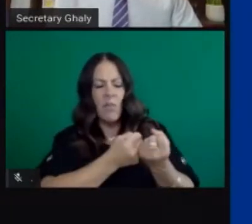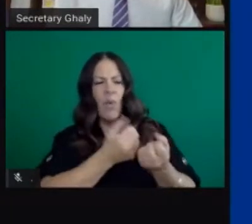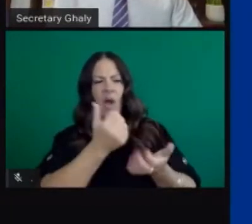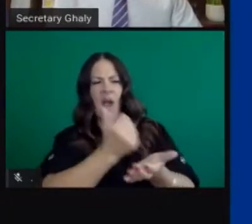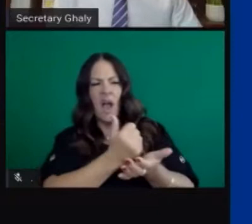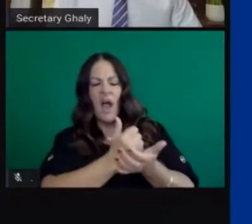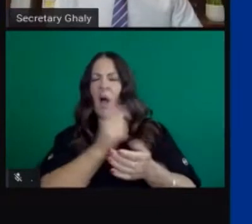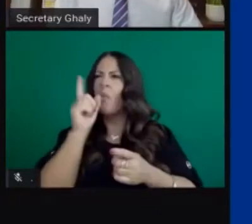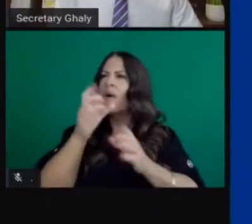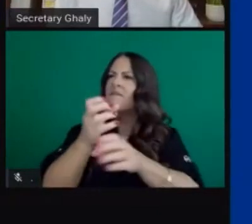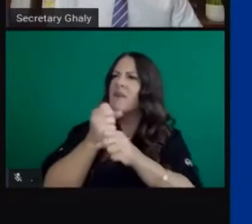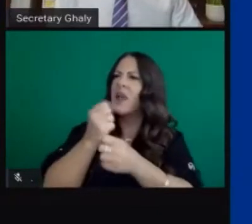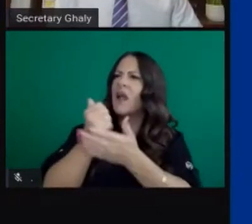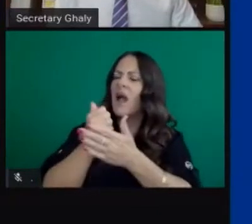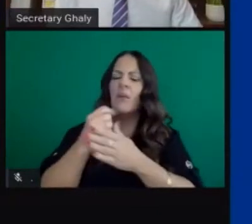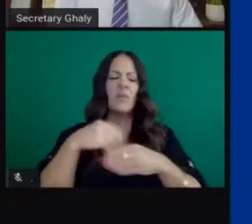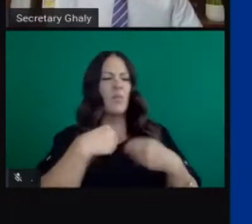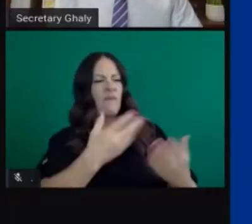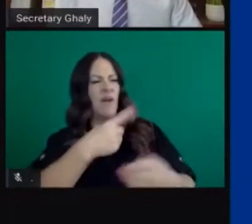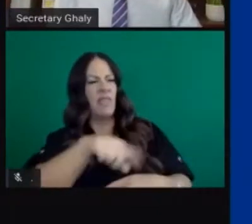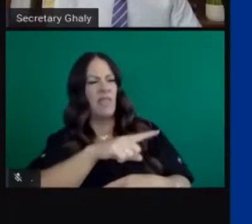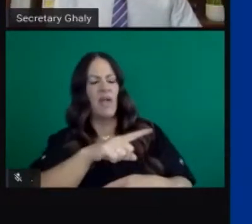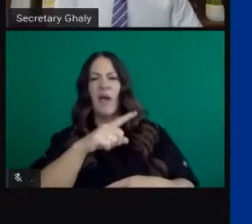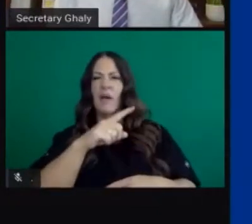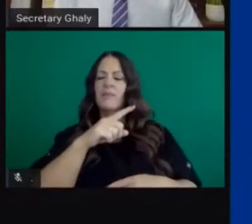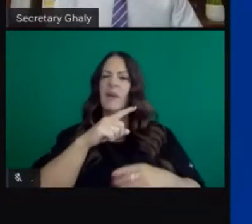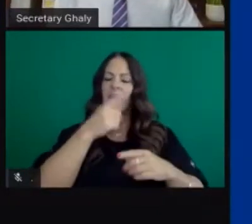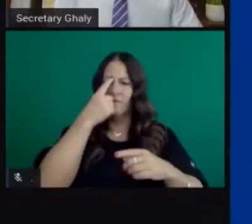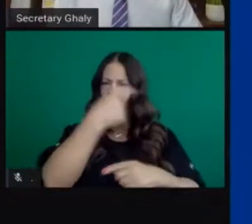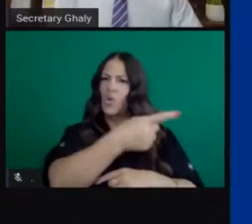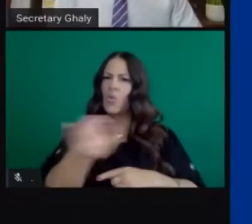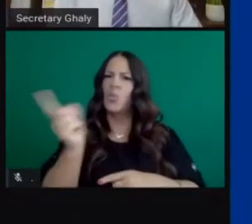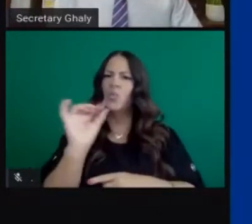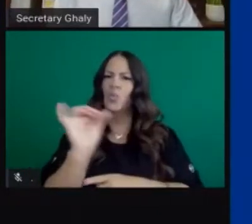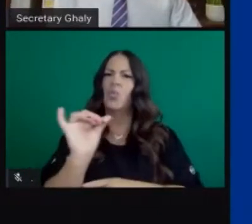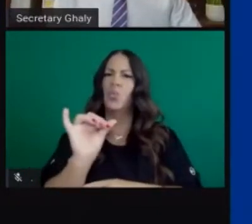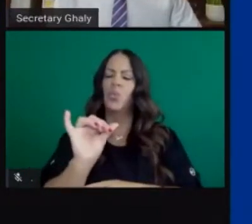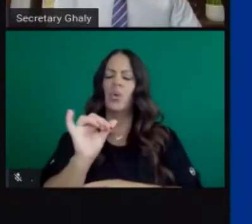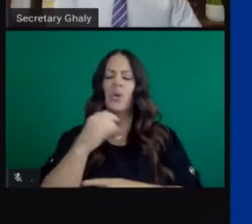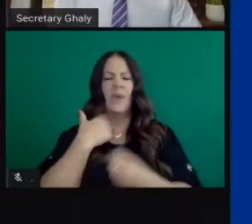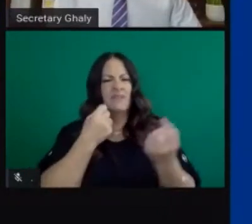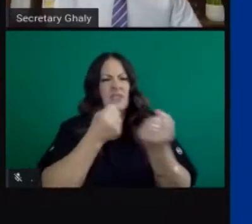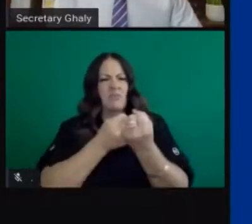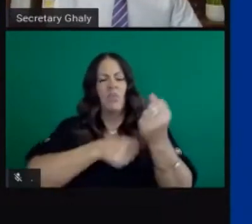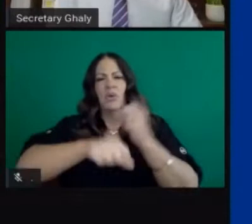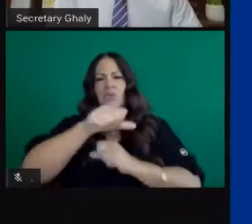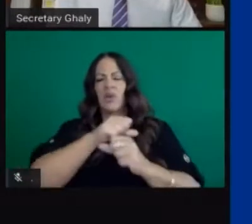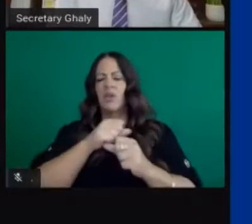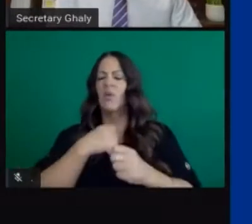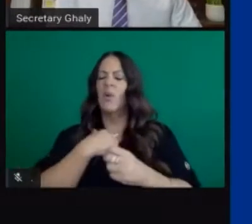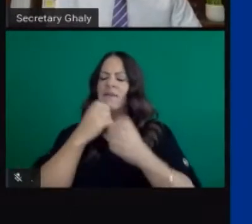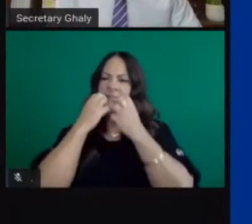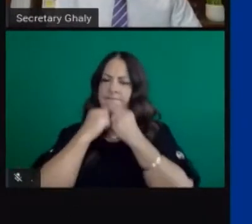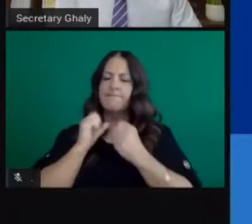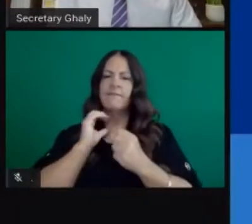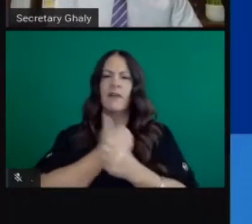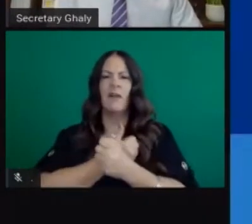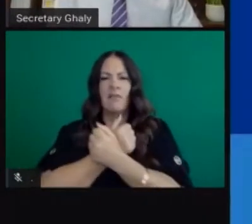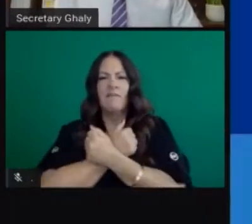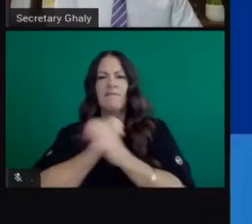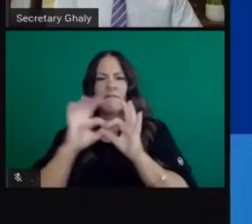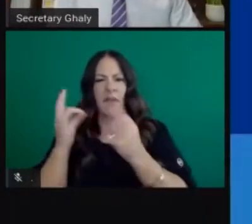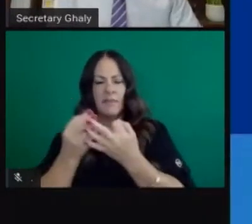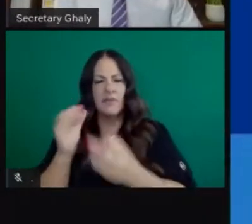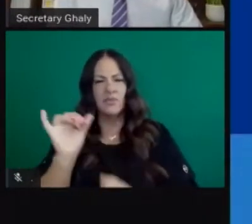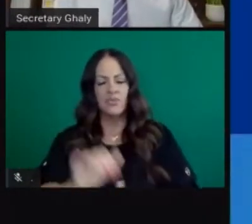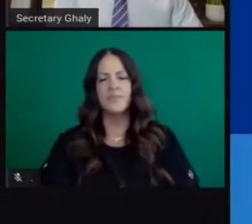little bit more about behavioral health issues, but to really support our loved ones as much as we possibly can.